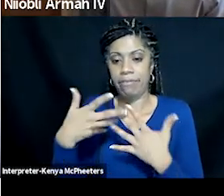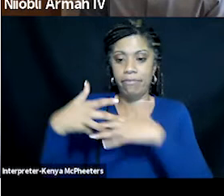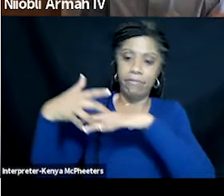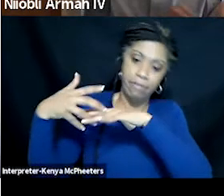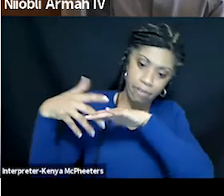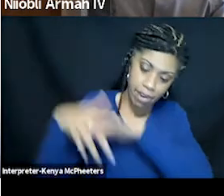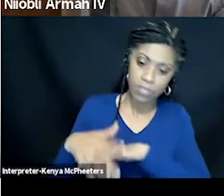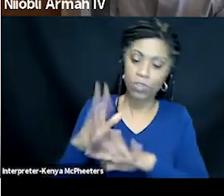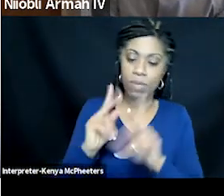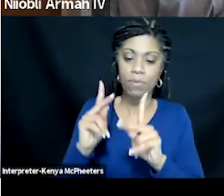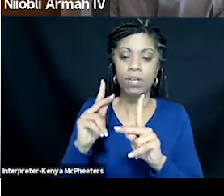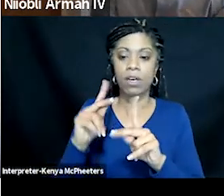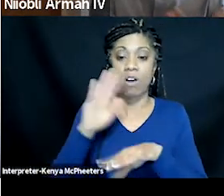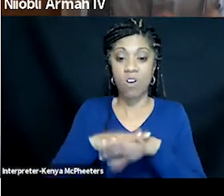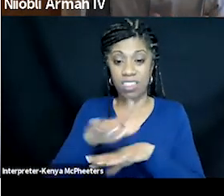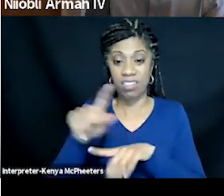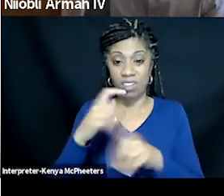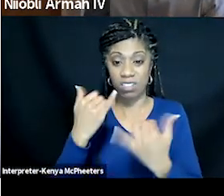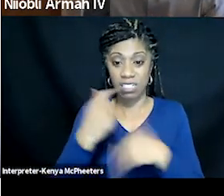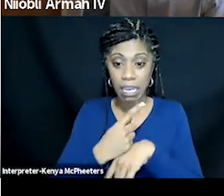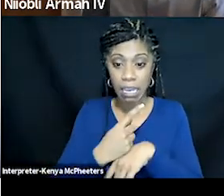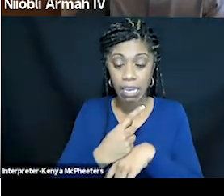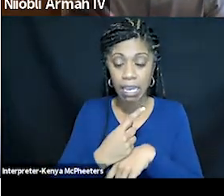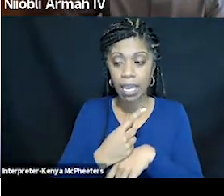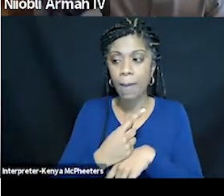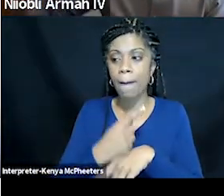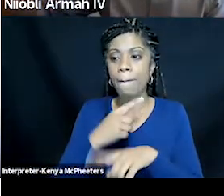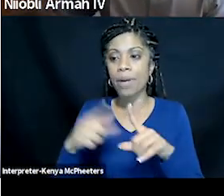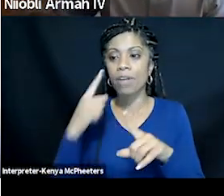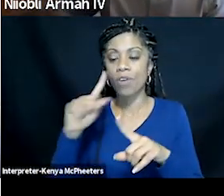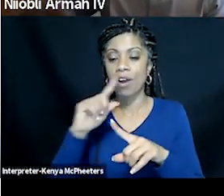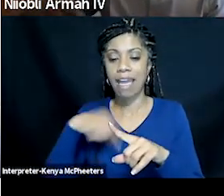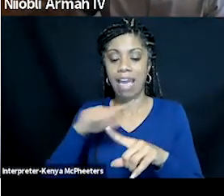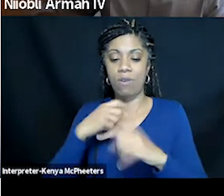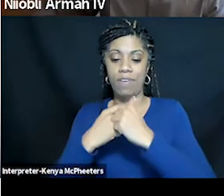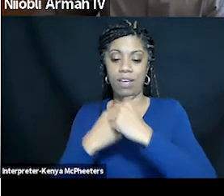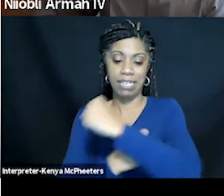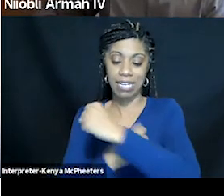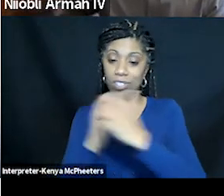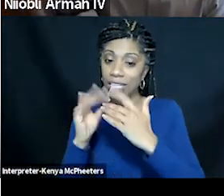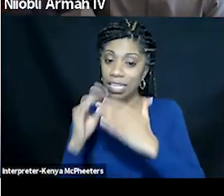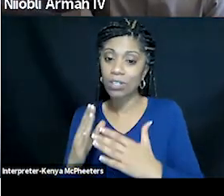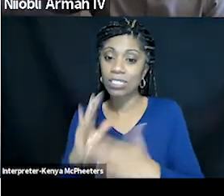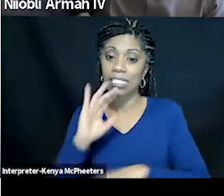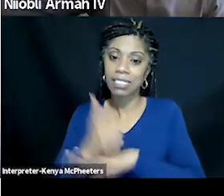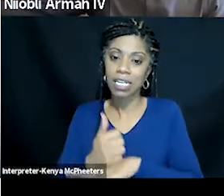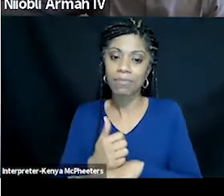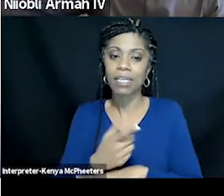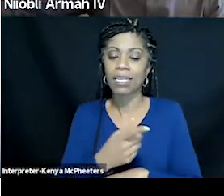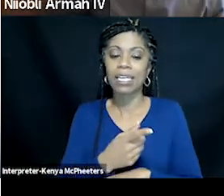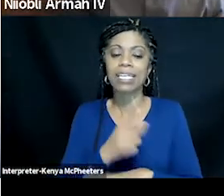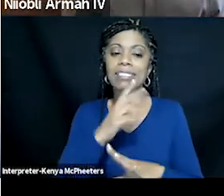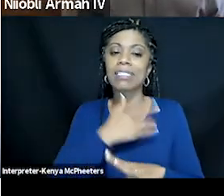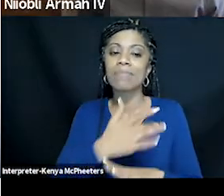crafting message for nonprofit leaders and for foundation leaders, the person hearing that message is more often than not another foundation